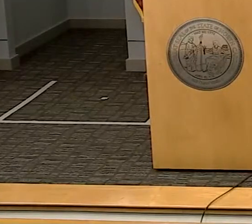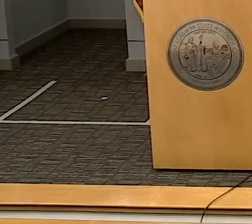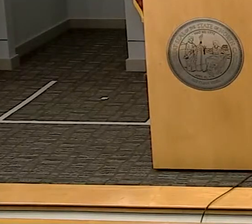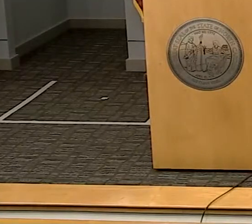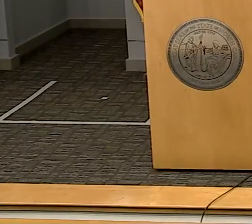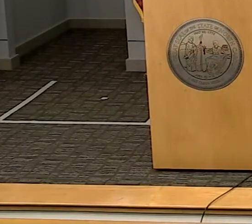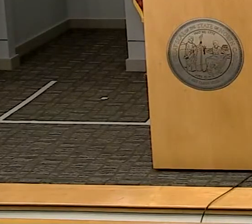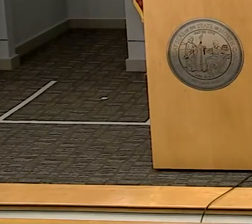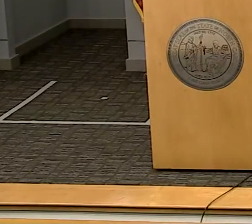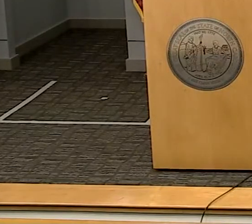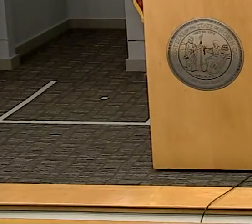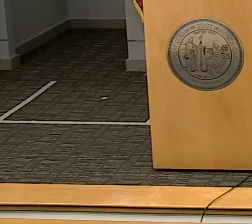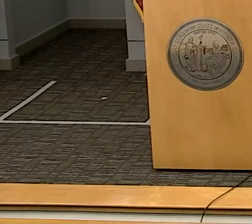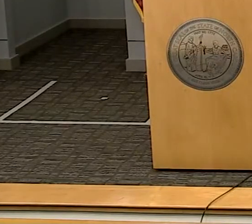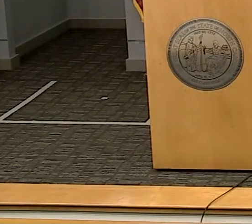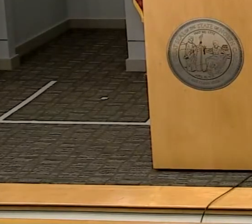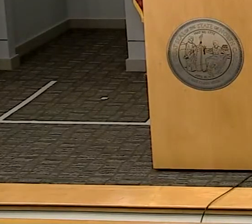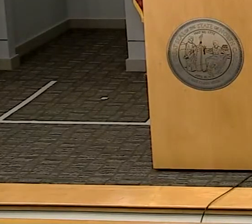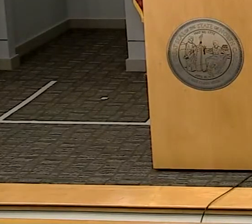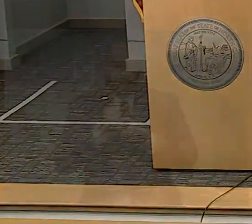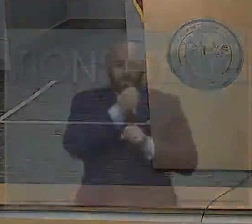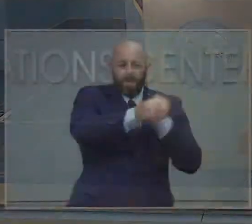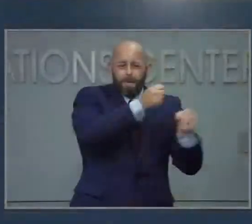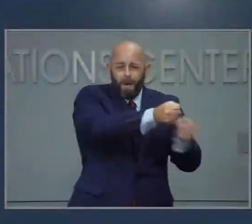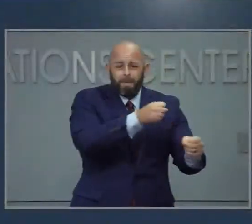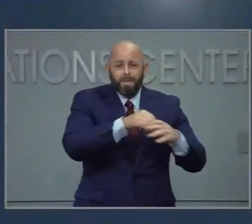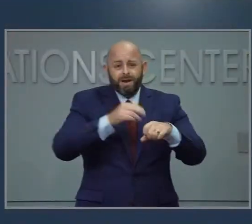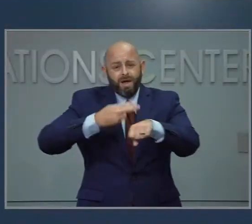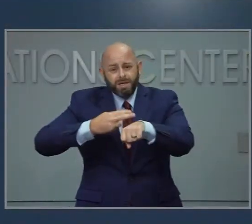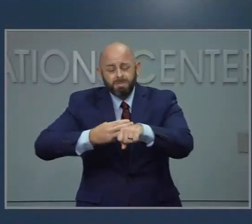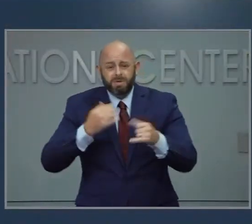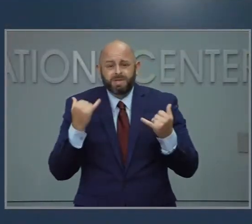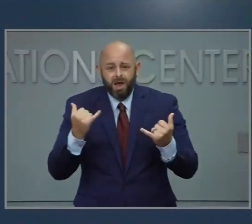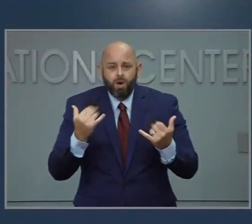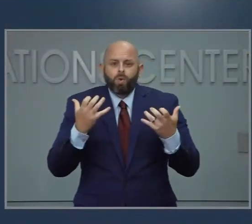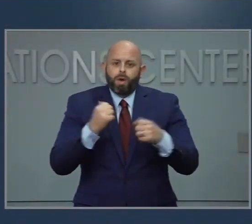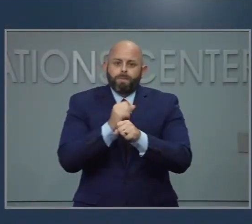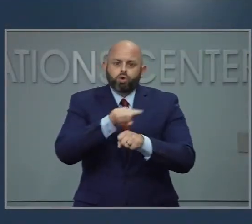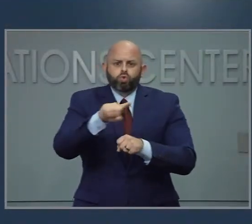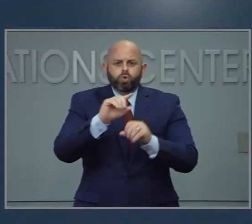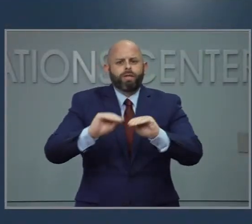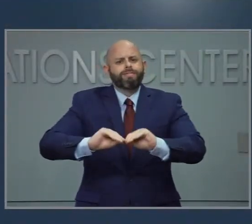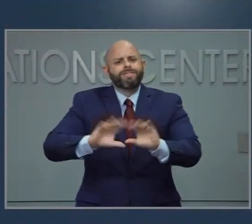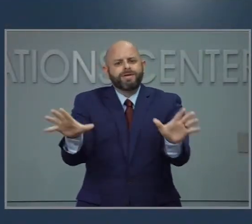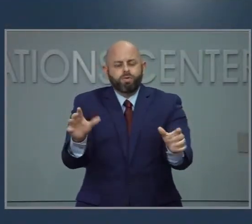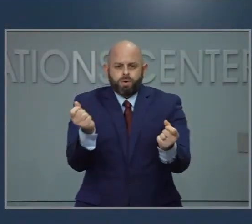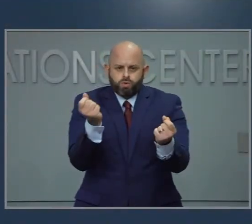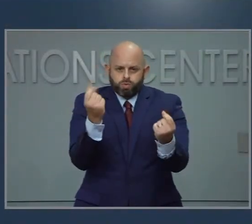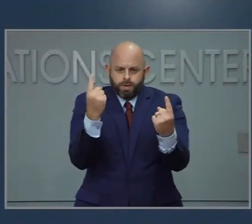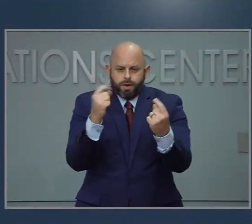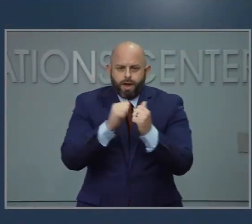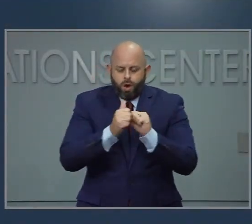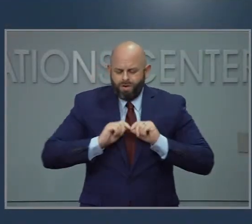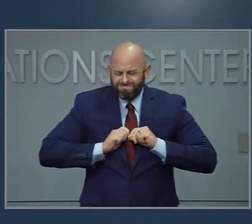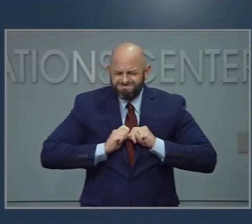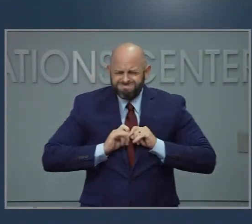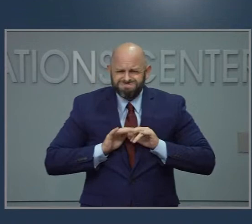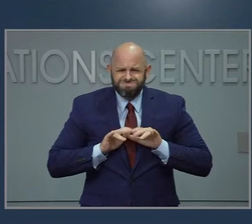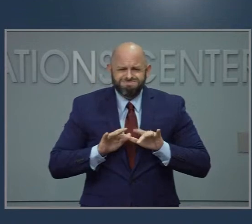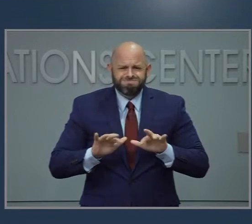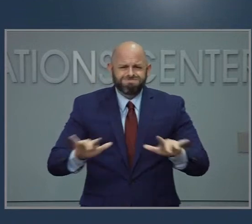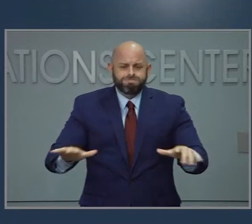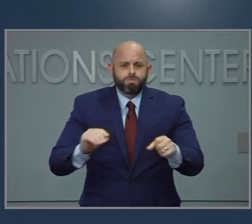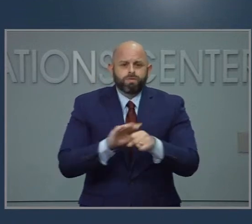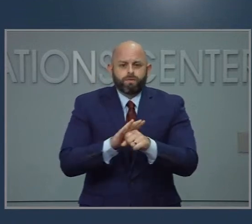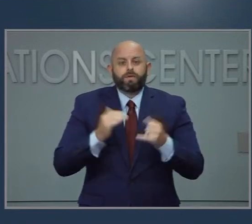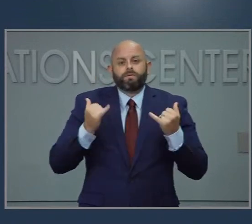in COVID-19 cases and hospitalizations, we wanted to make sure North Carolinians have a clear picture of the viral spread in the state and what's driving it. So let's